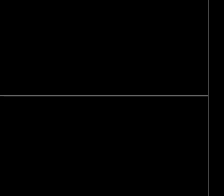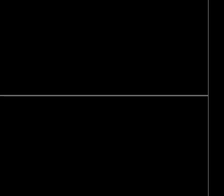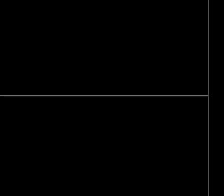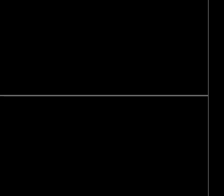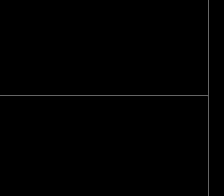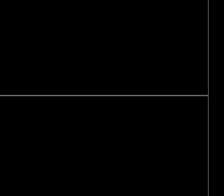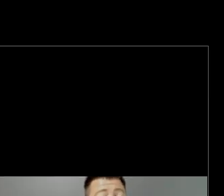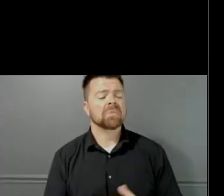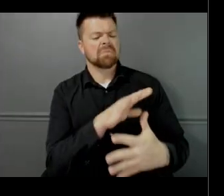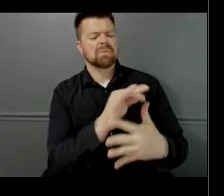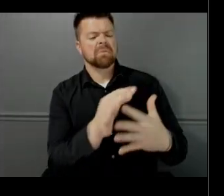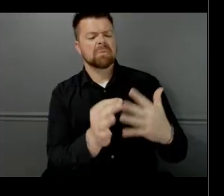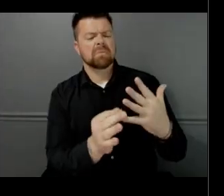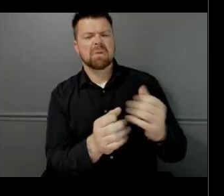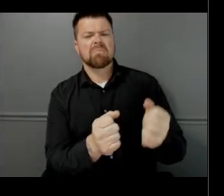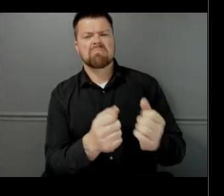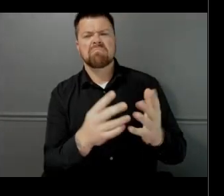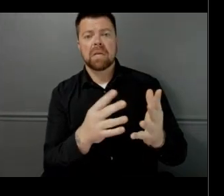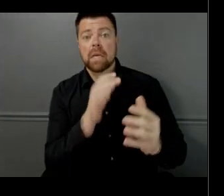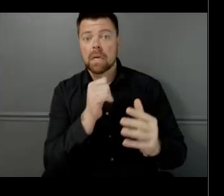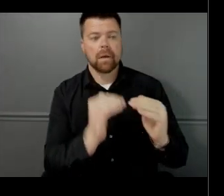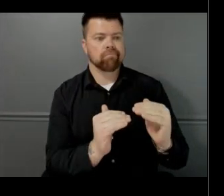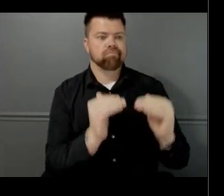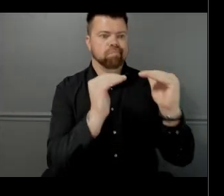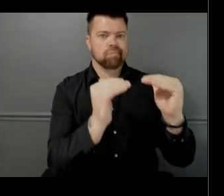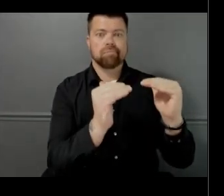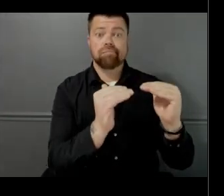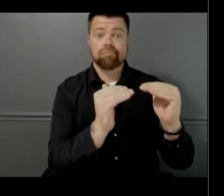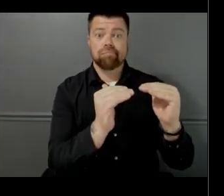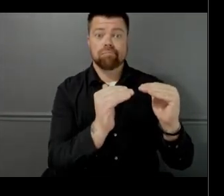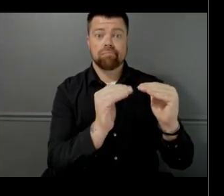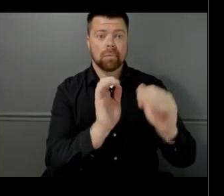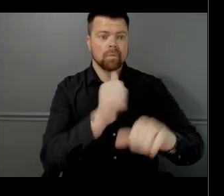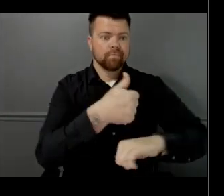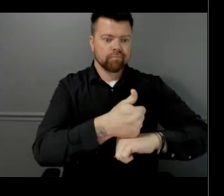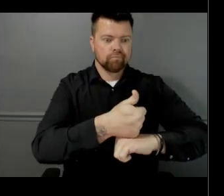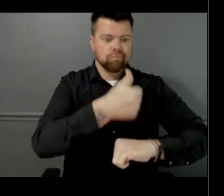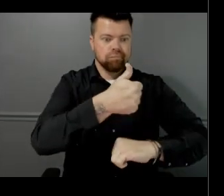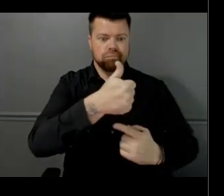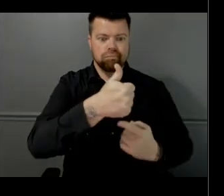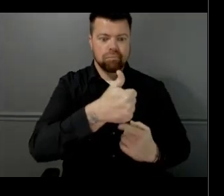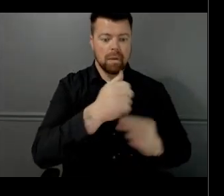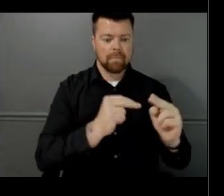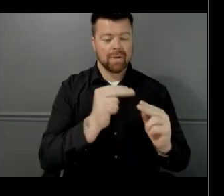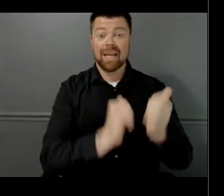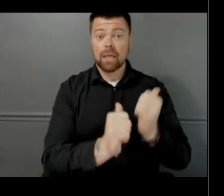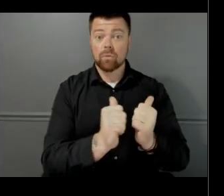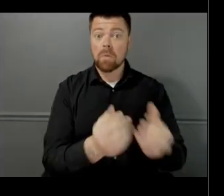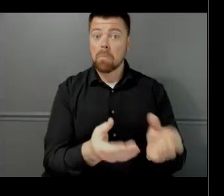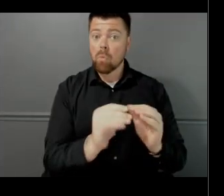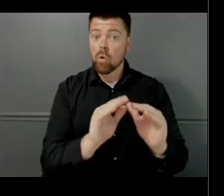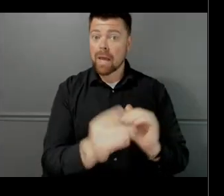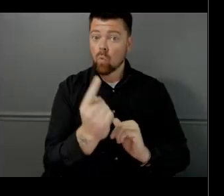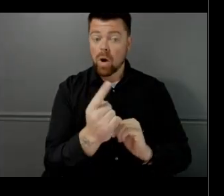Multiple non-elevator buildings, each with more than one